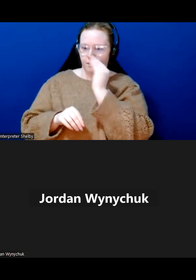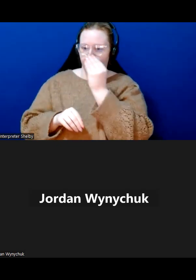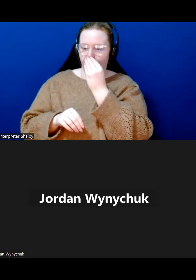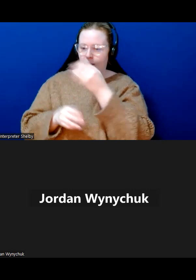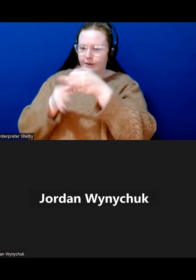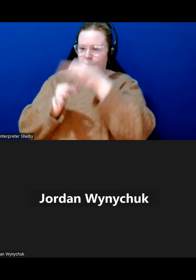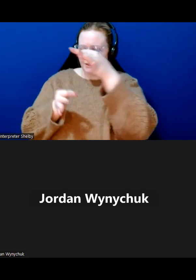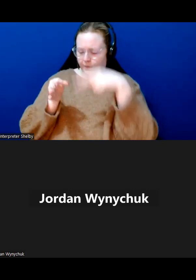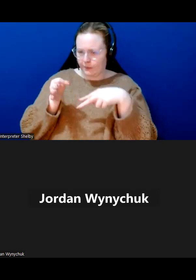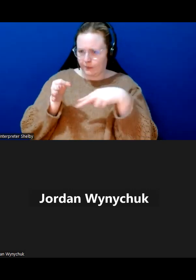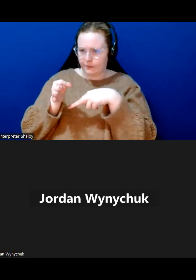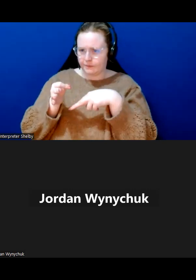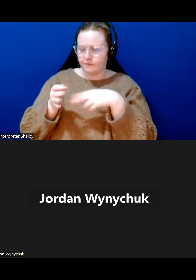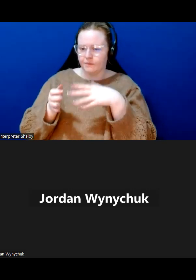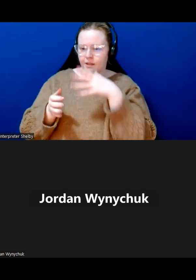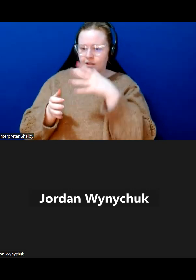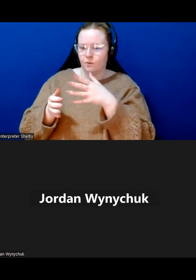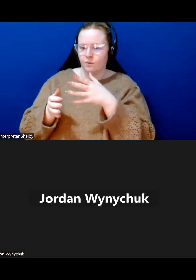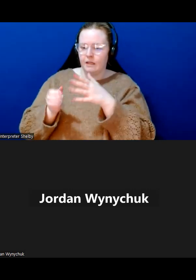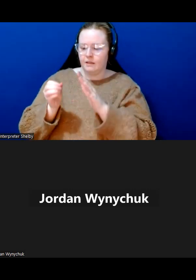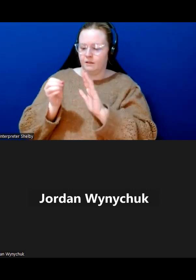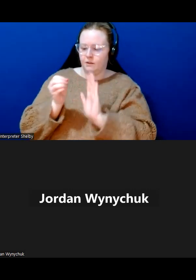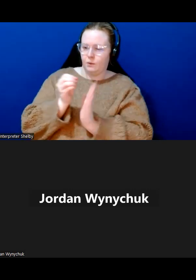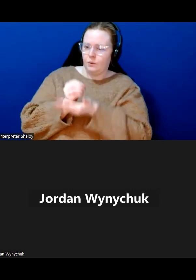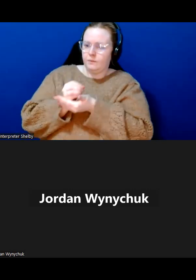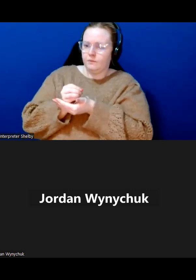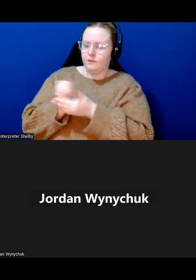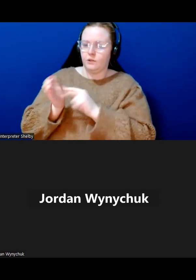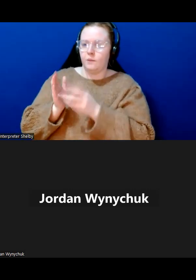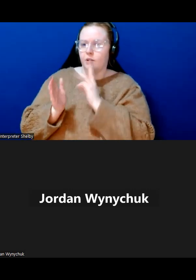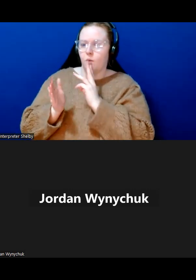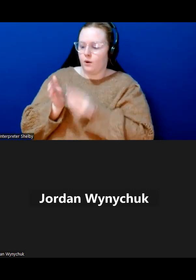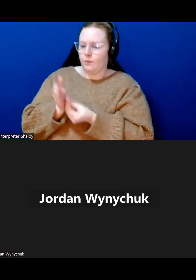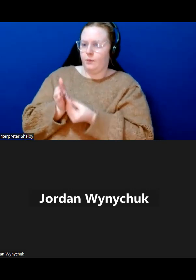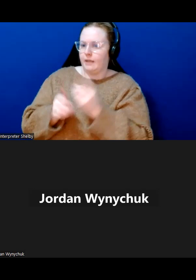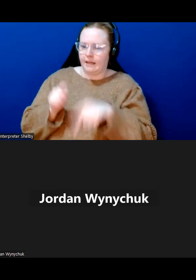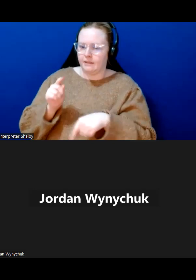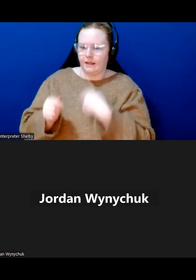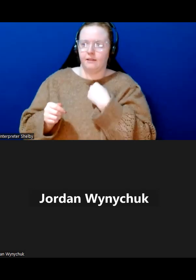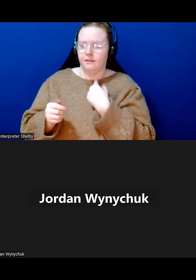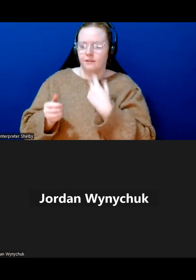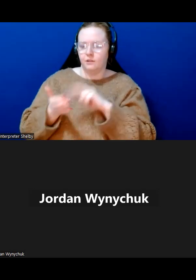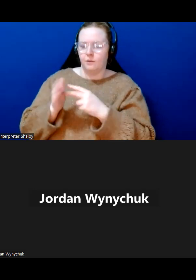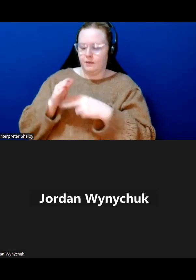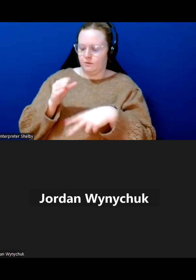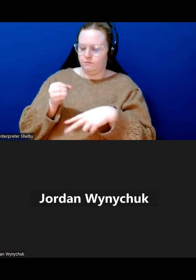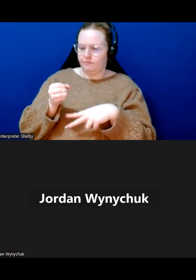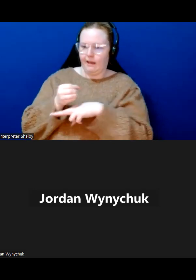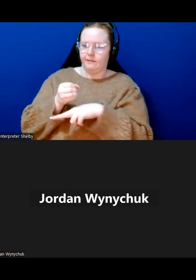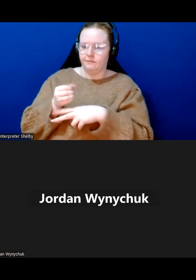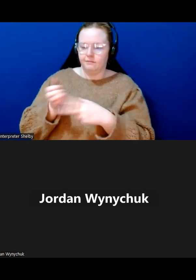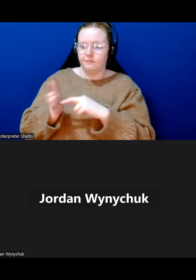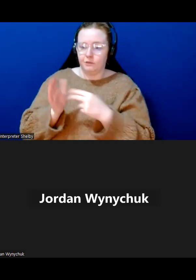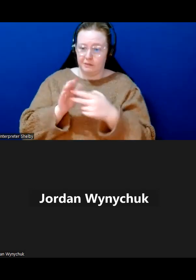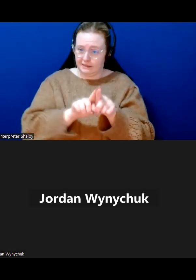bottom because it does seal over. So the same question it actually applies does. to the Yeah. herbs in the mason jars. When we change over the water, should you cut a little bit